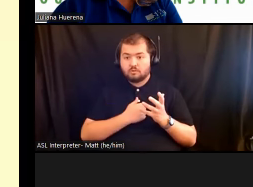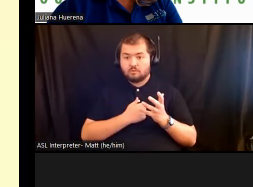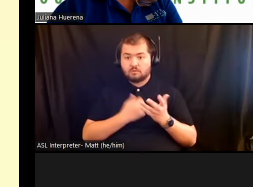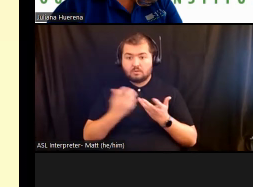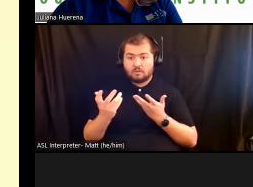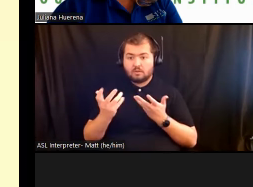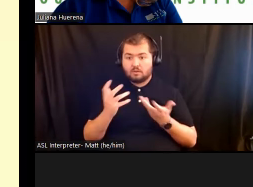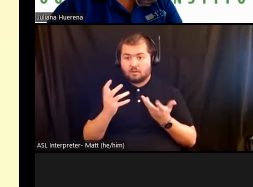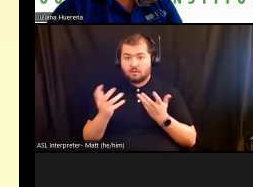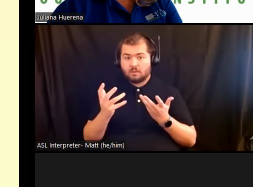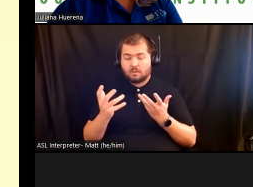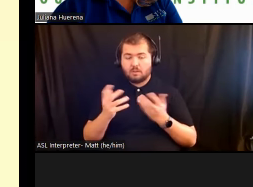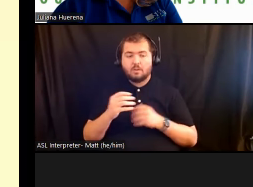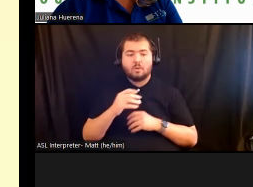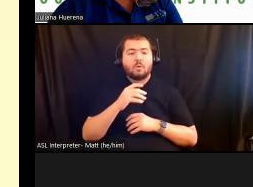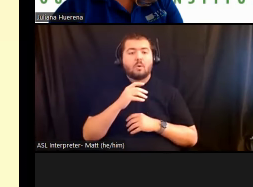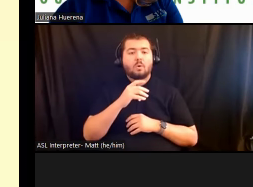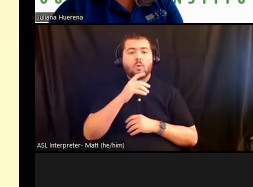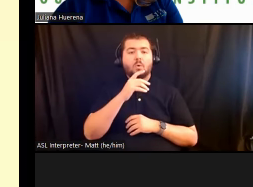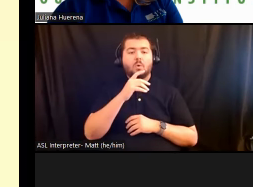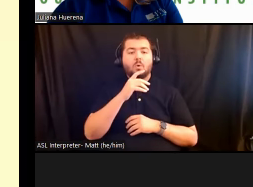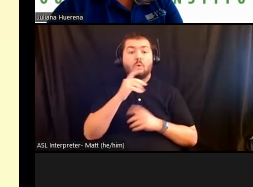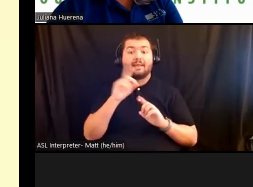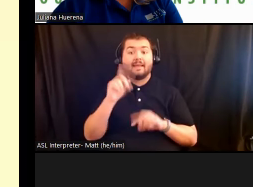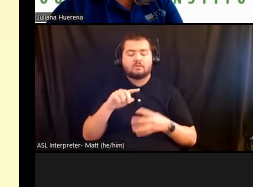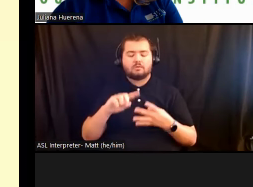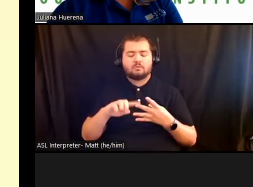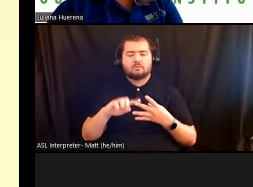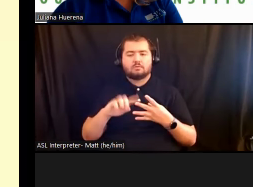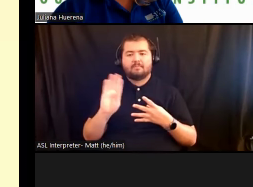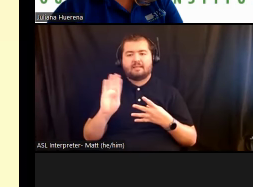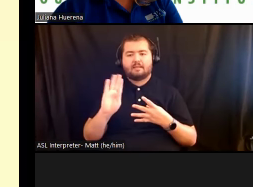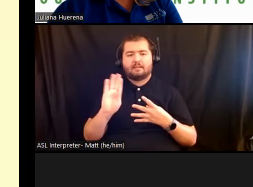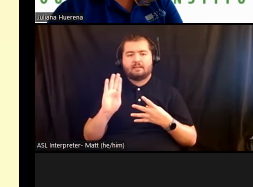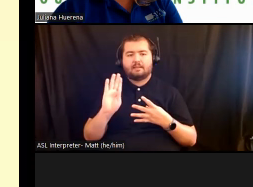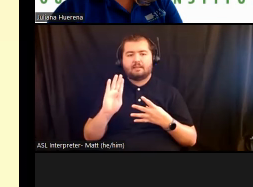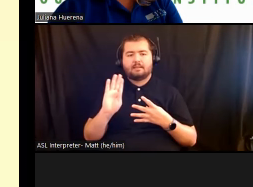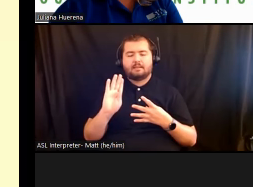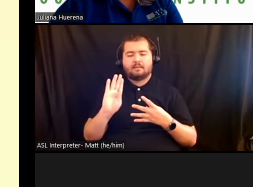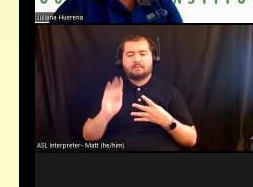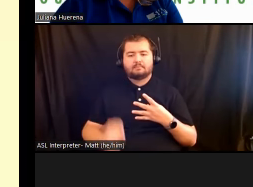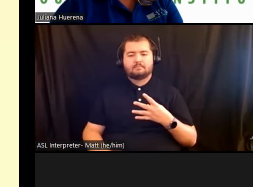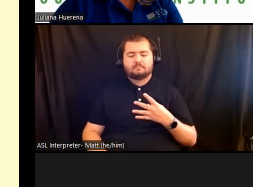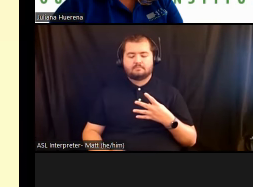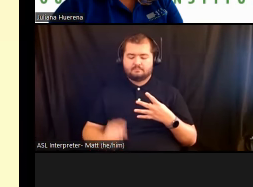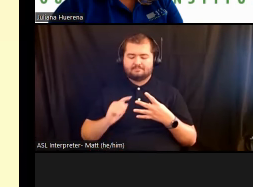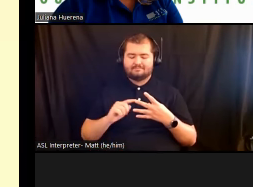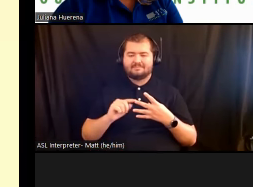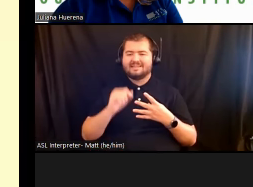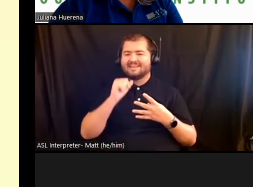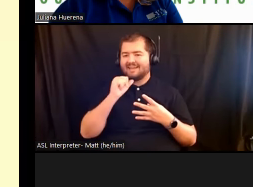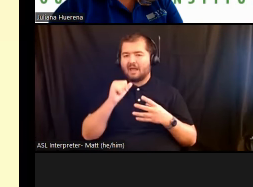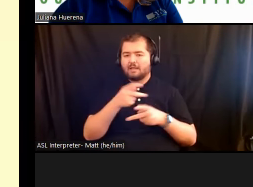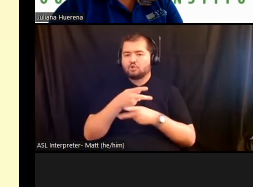Bill. So who is the police? So the police is not a supervisor at the